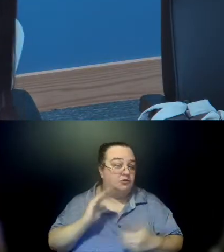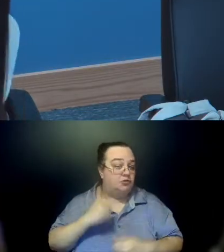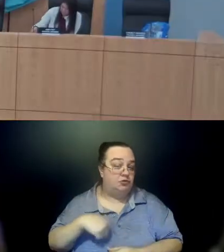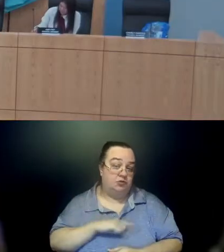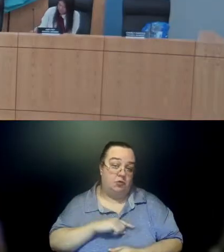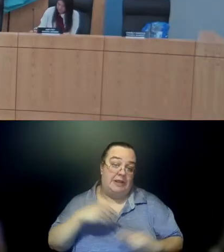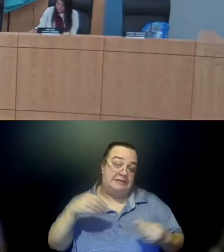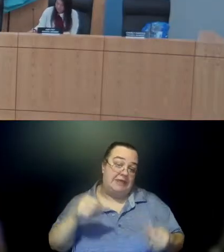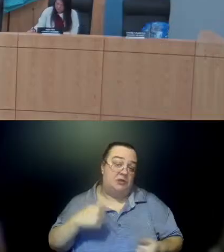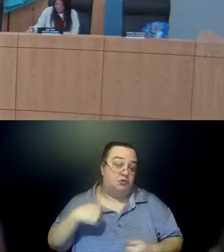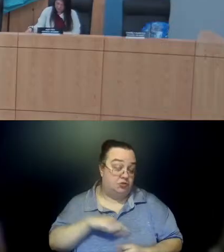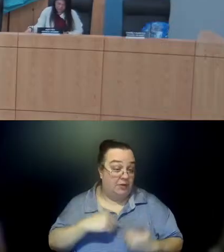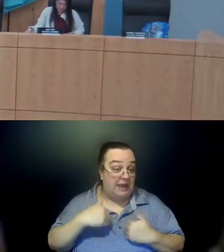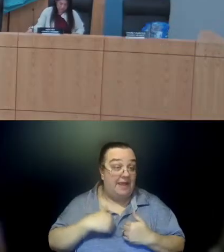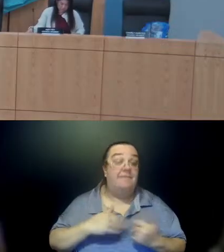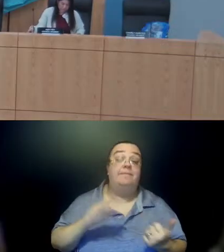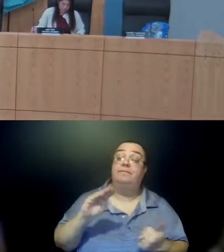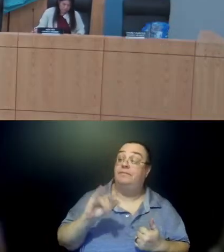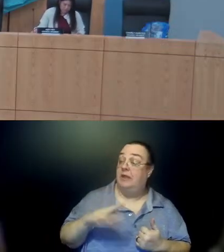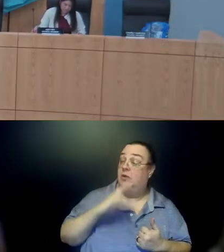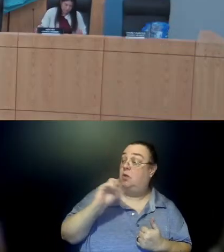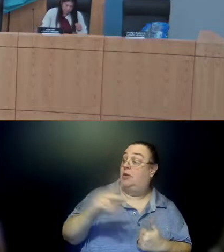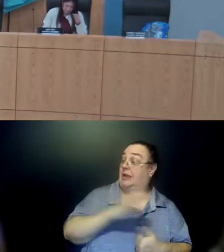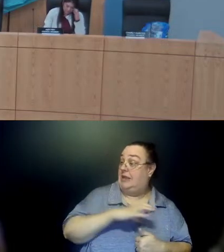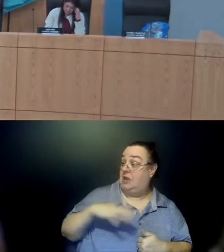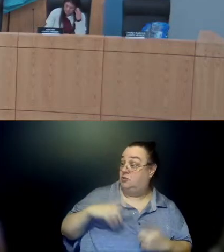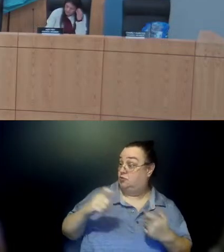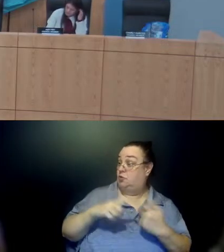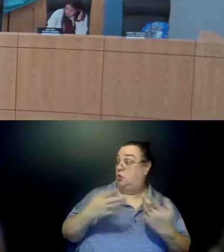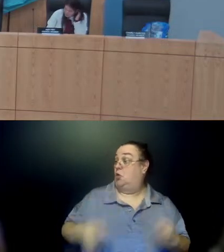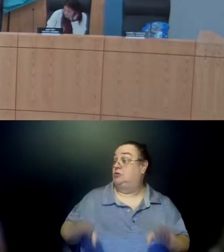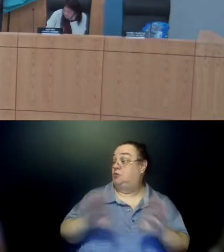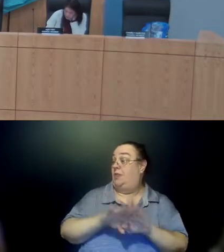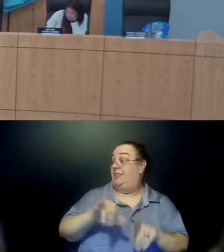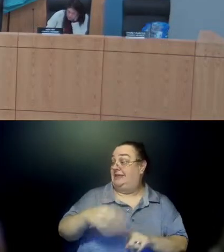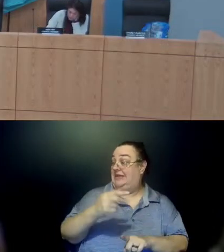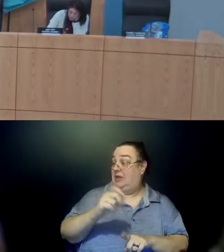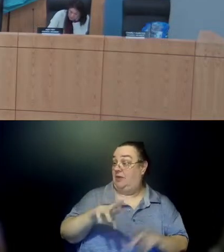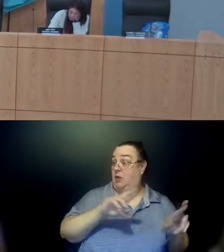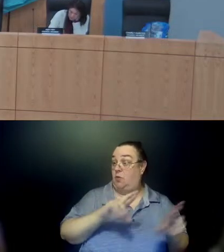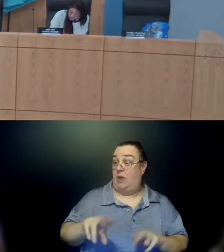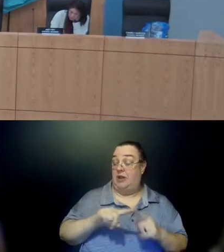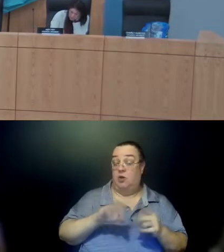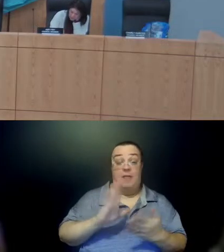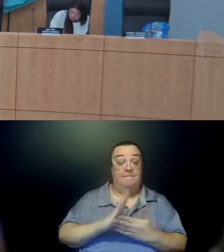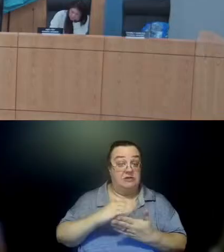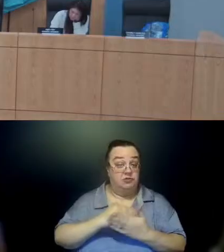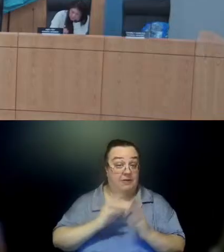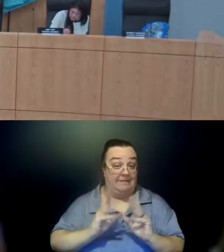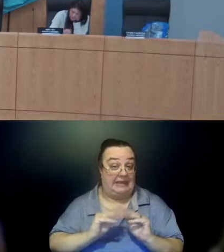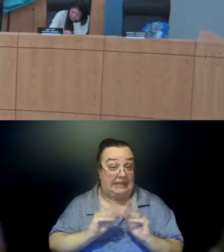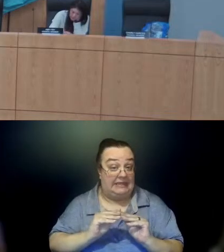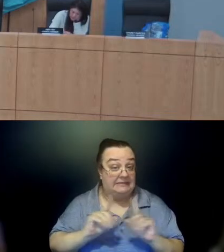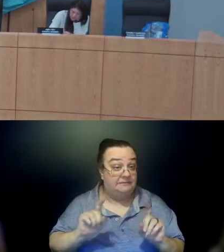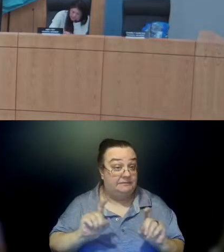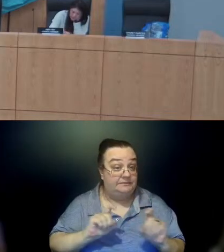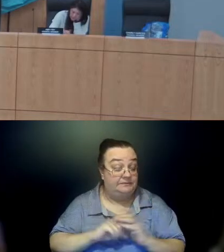All right, council, shall we conclude the hearing and then move on to the budget meeting?